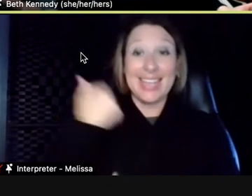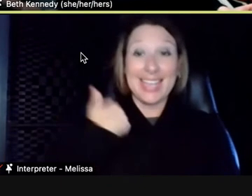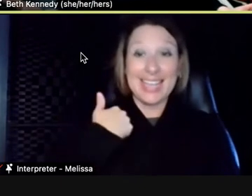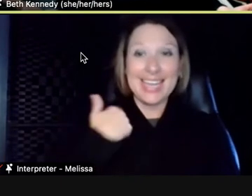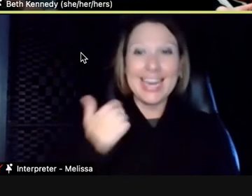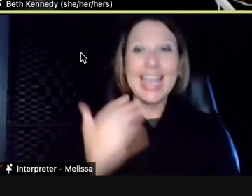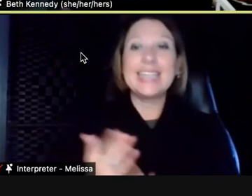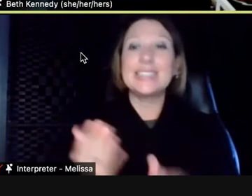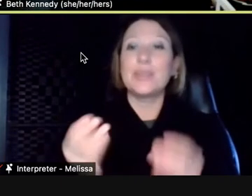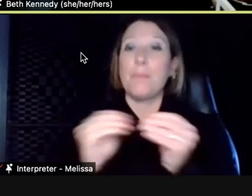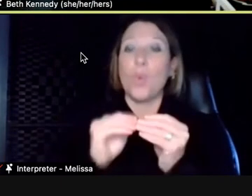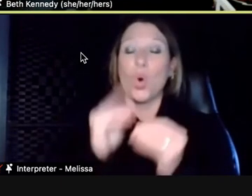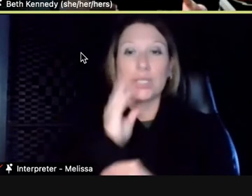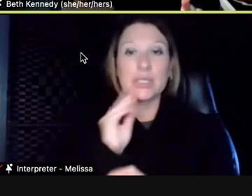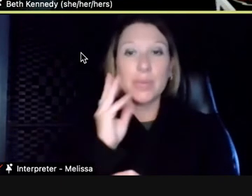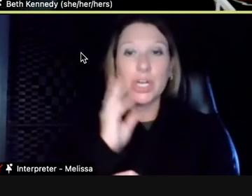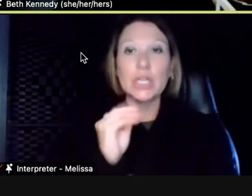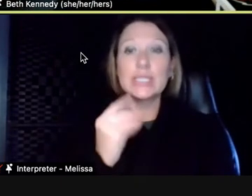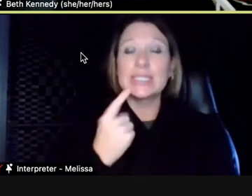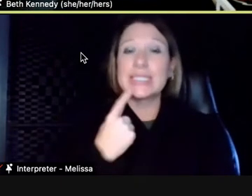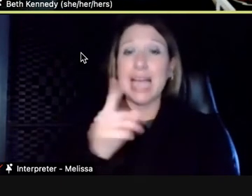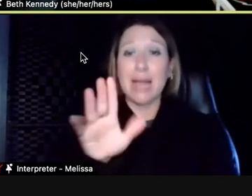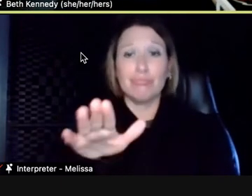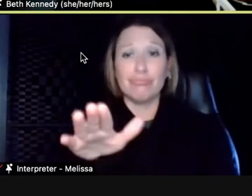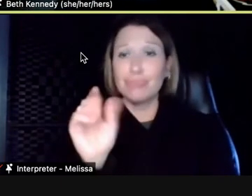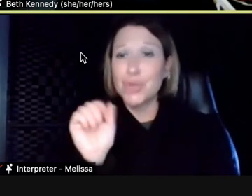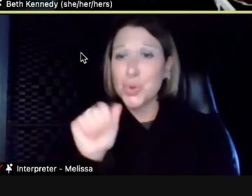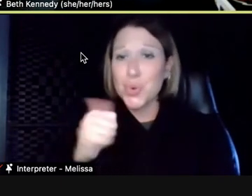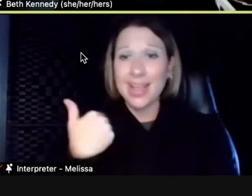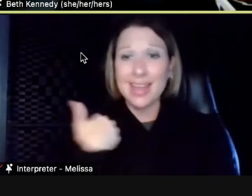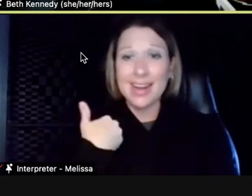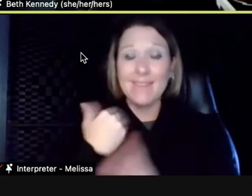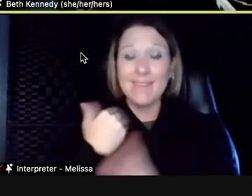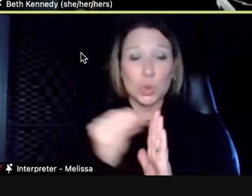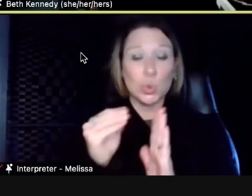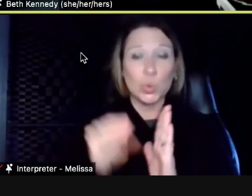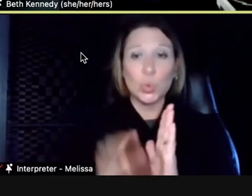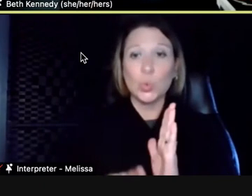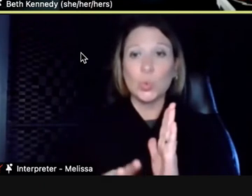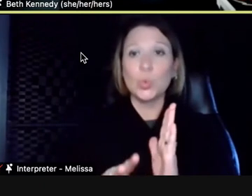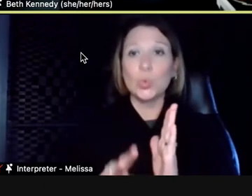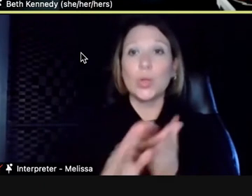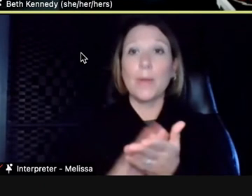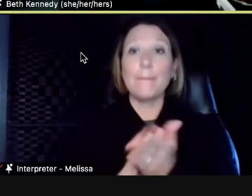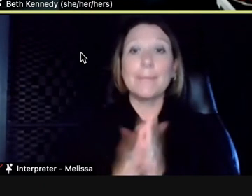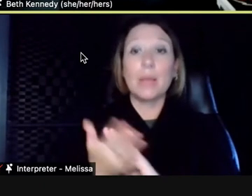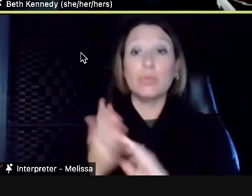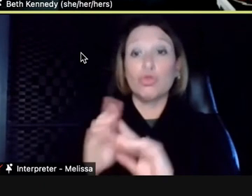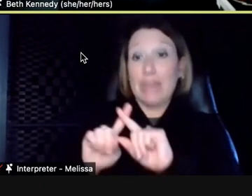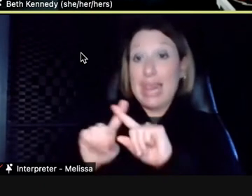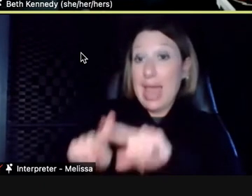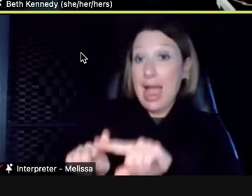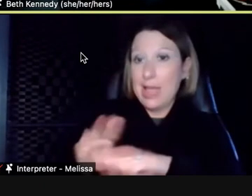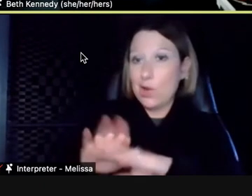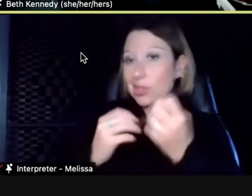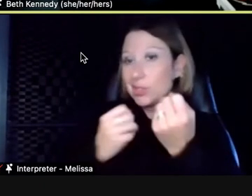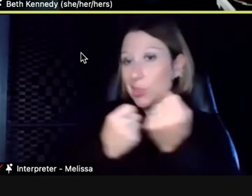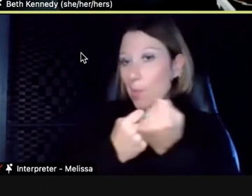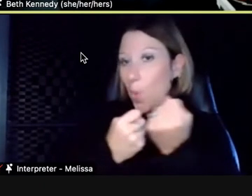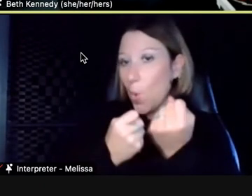with interveners say you can have a student that becomes reliant on the support and